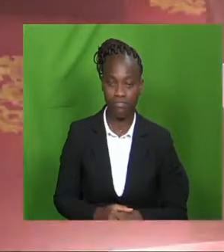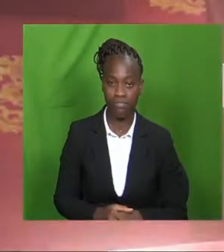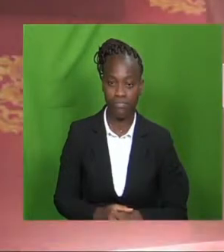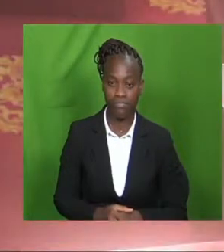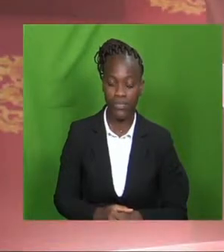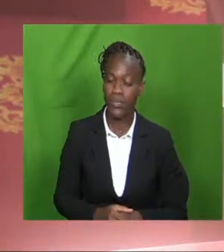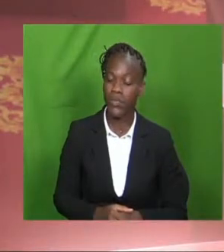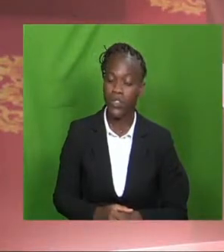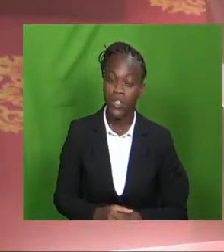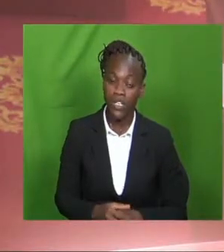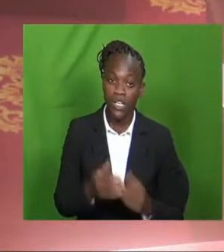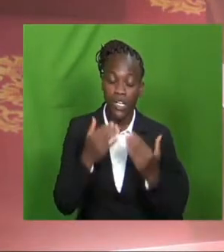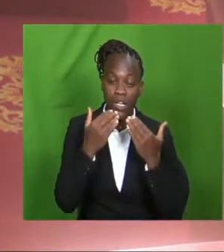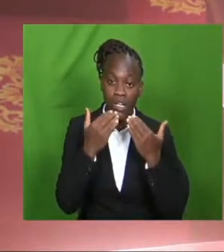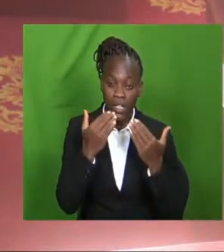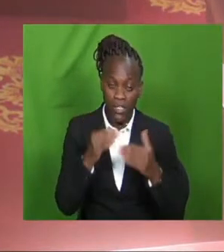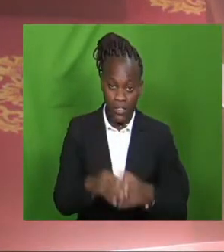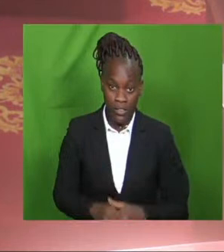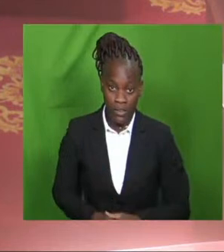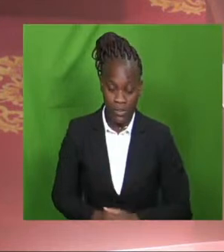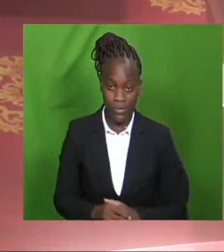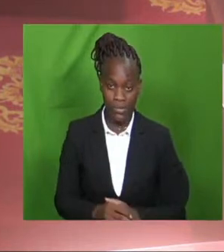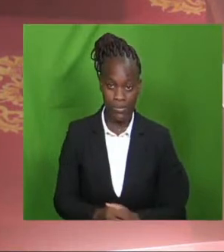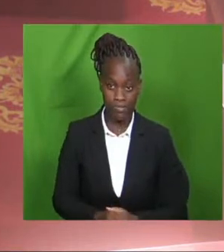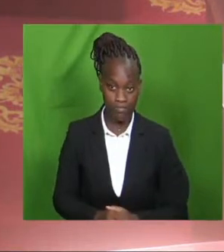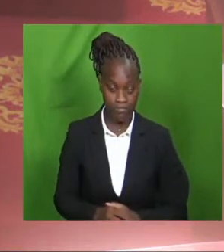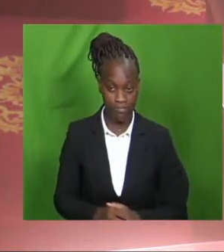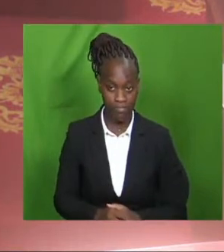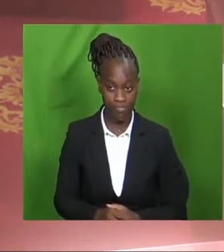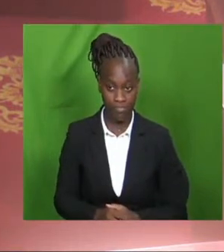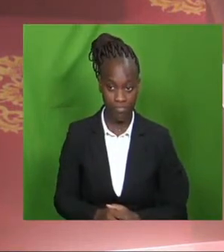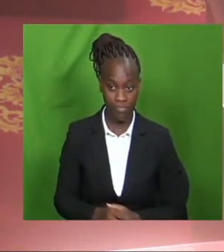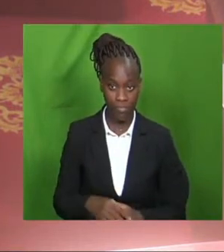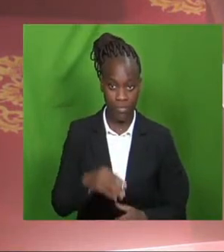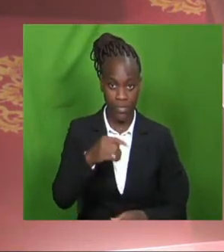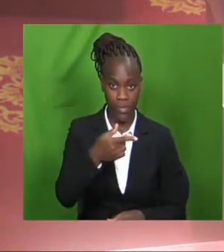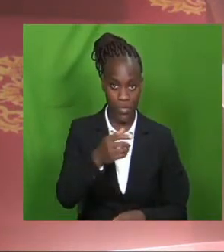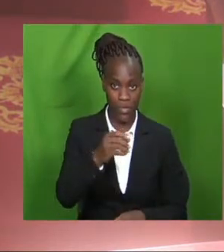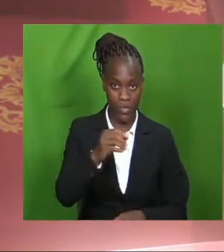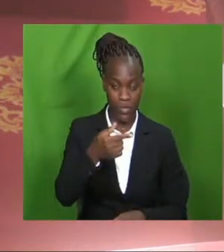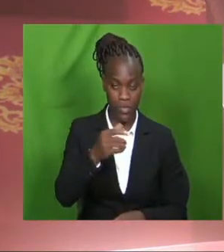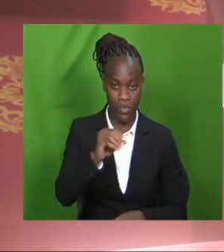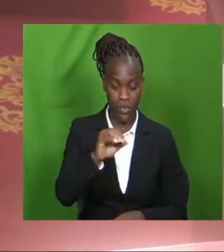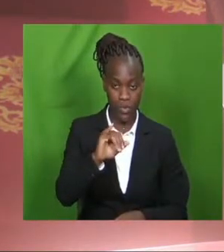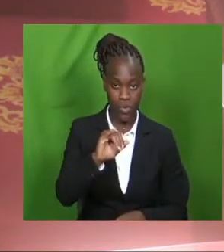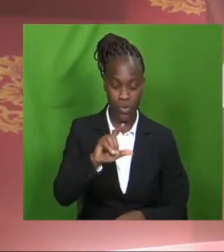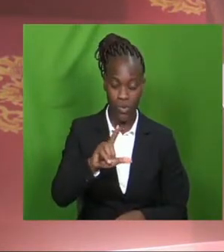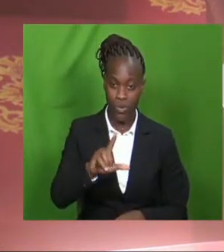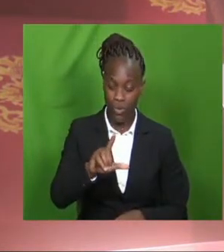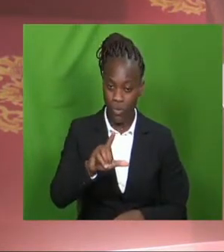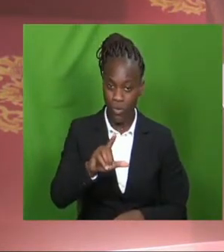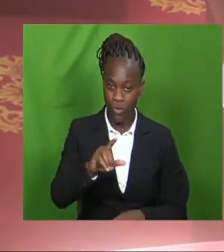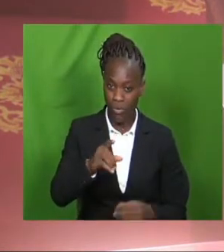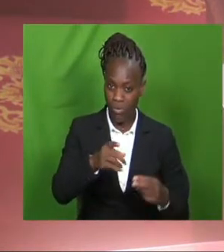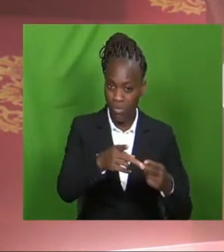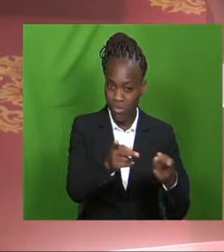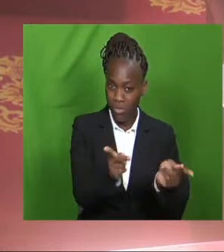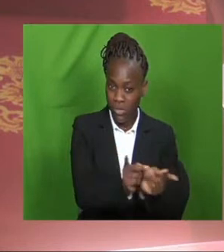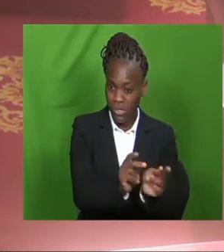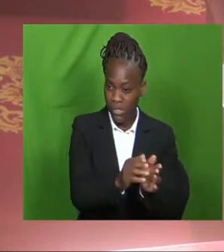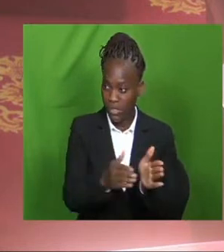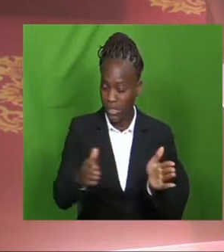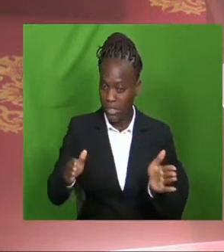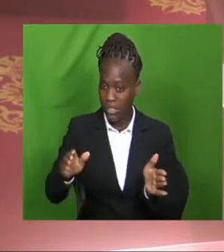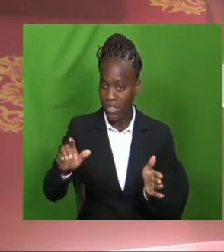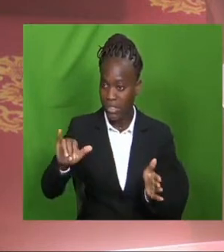Thank you, Mr. Speaker. Mr. Speaker, the Gull Junction to Little Roses Down Road